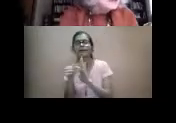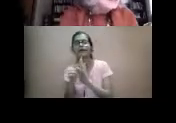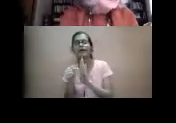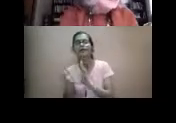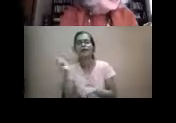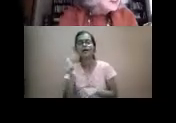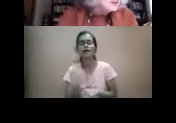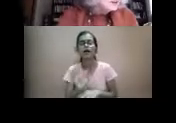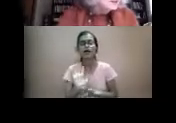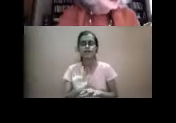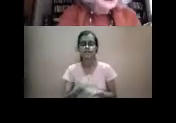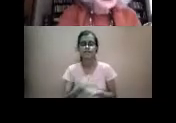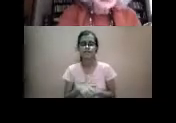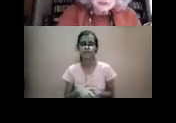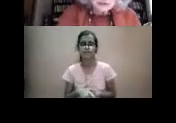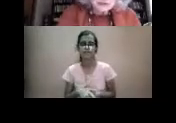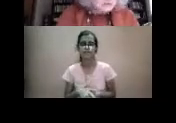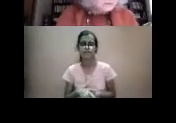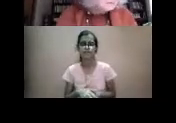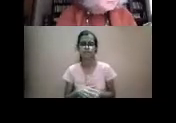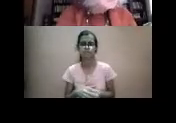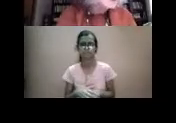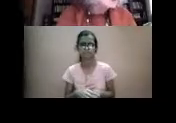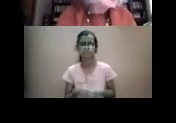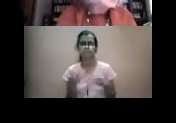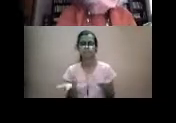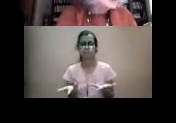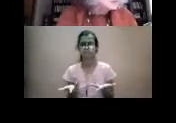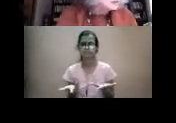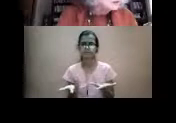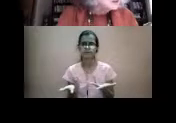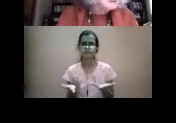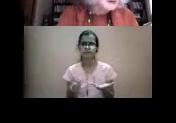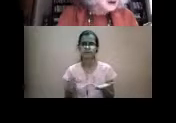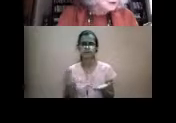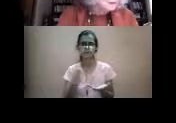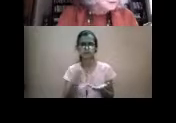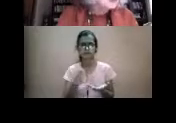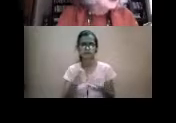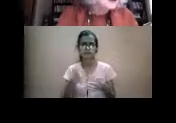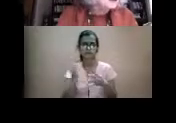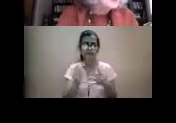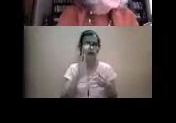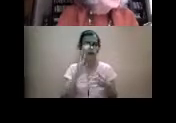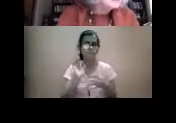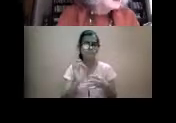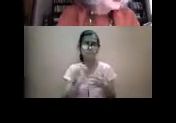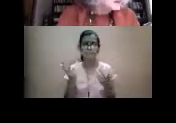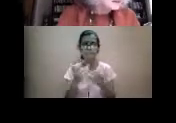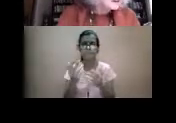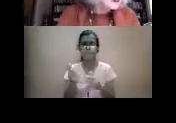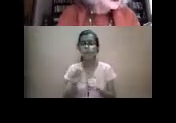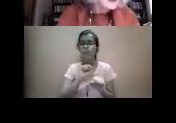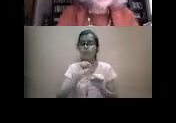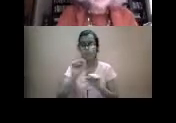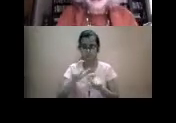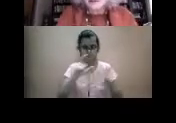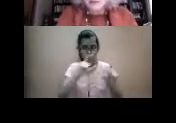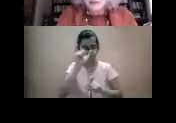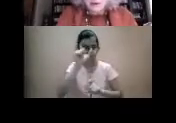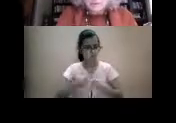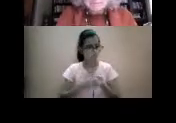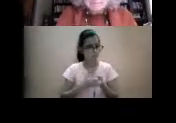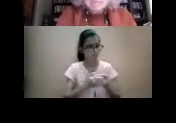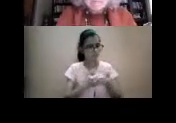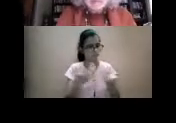to these failures and abuses are asymmetries in power between the caregiver and the cared